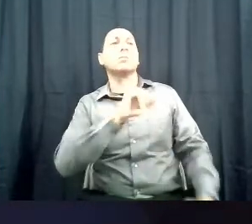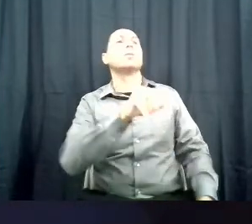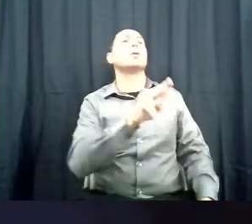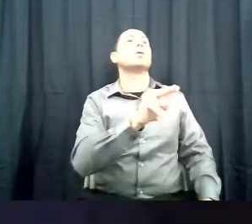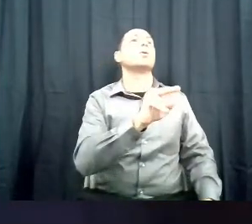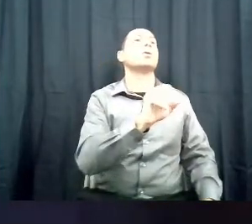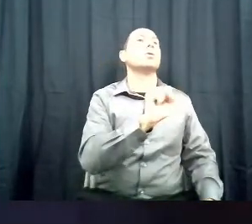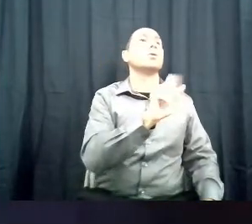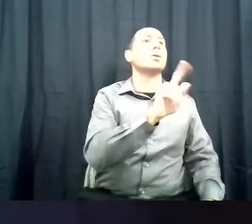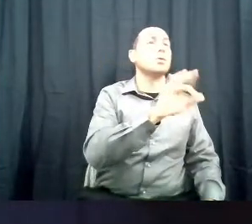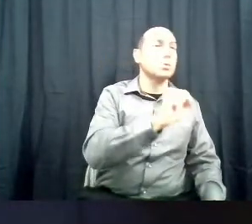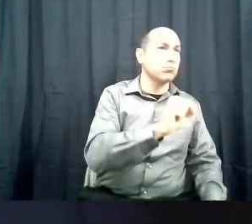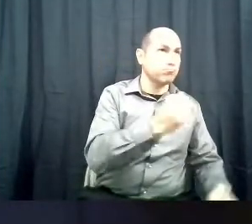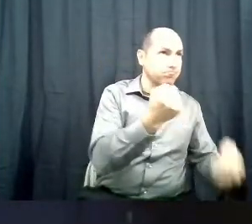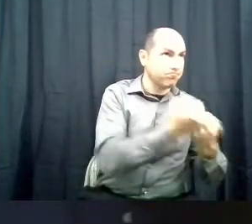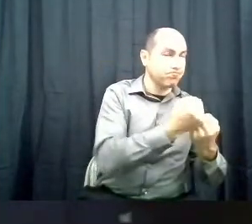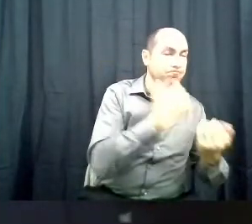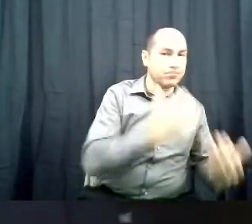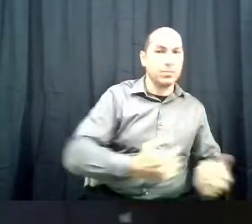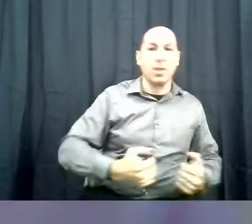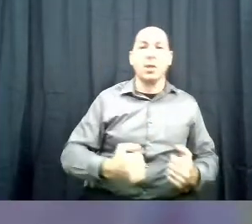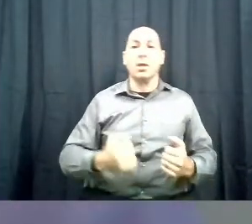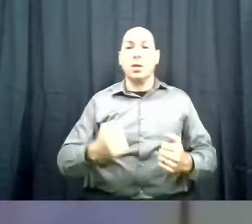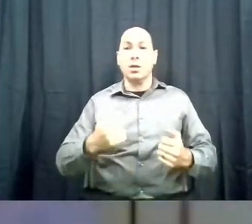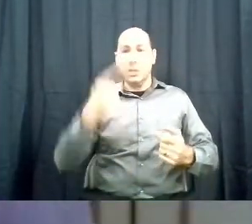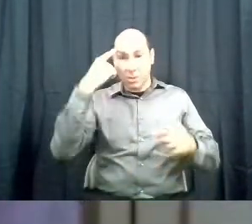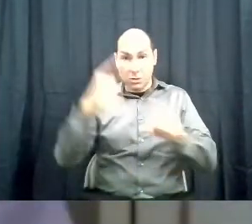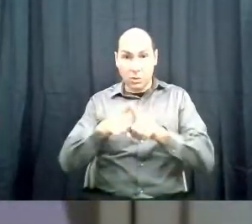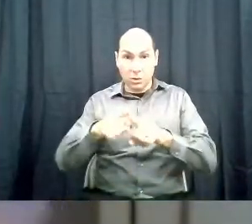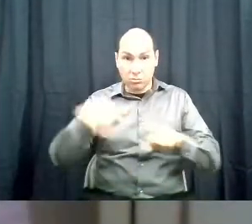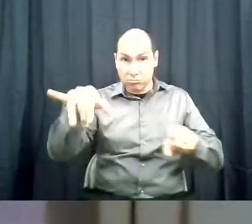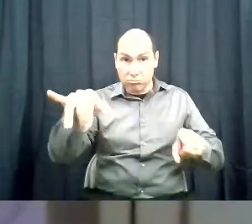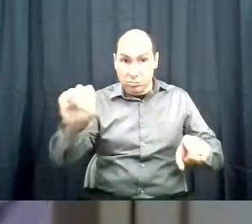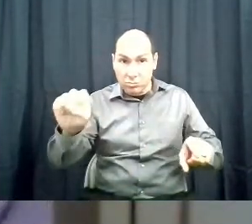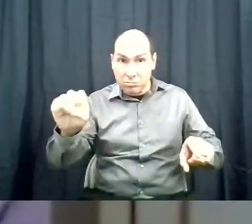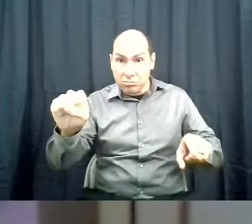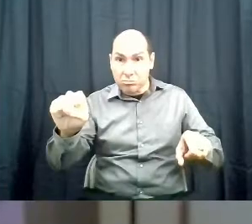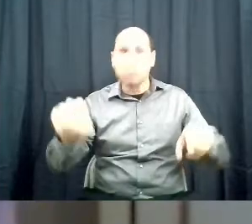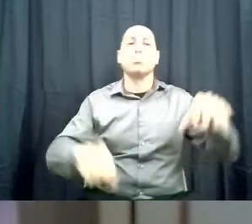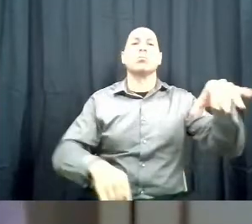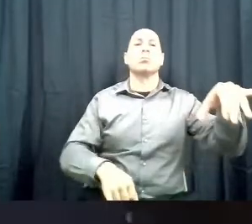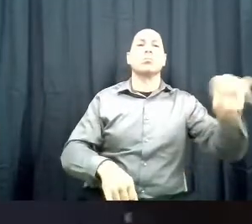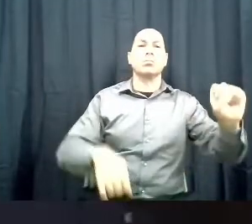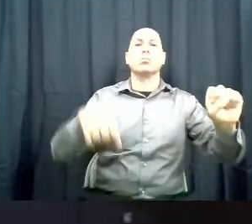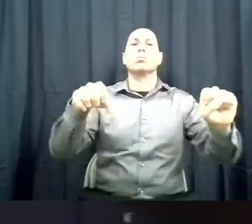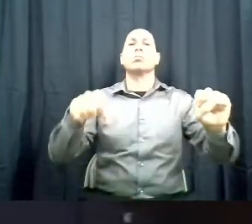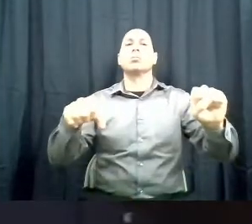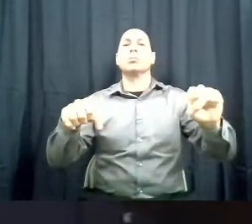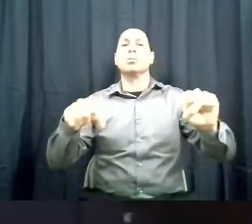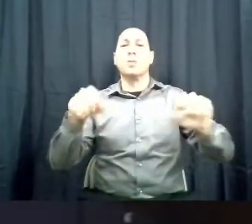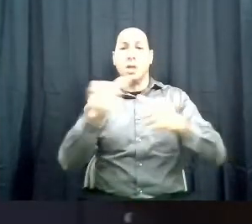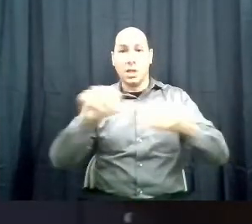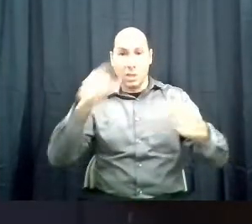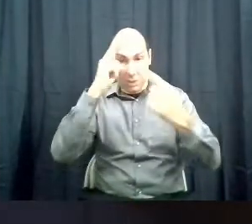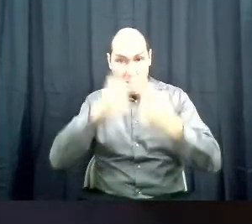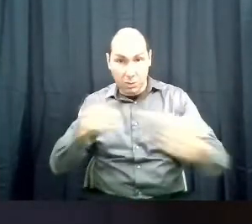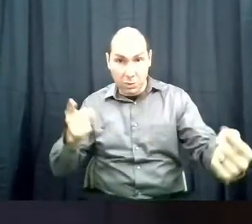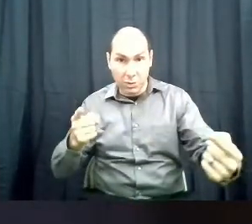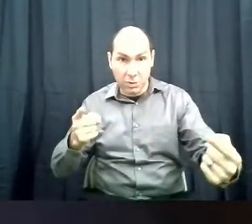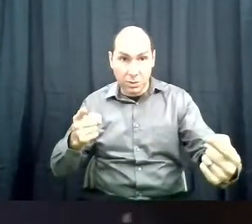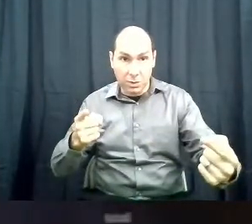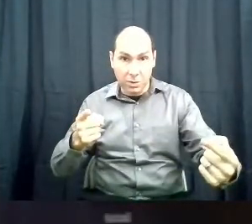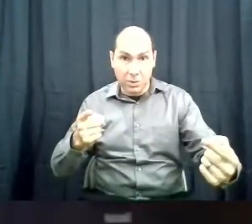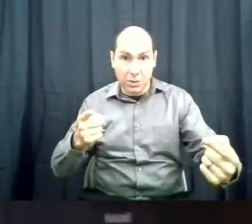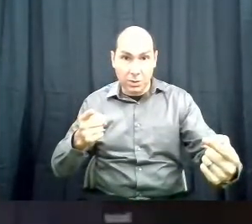All in favor, say yes. Yes. Any opposed?